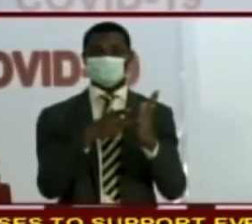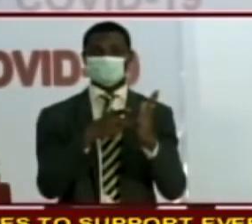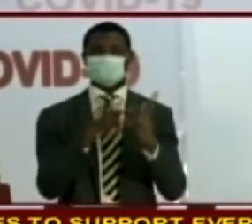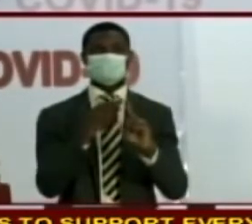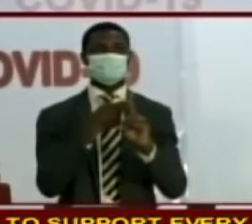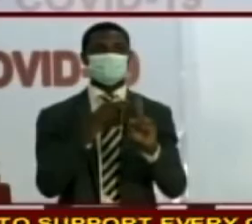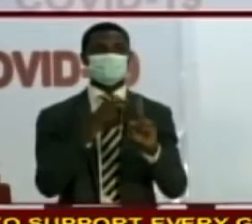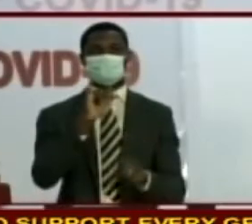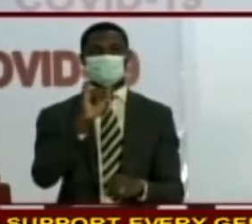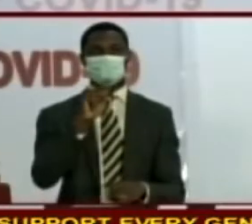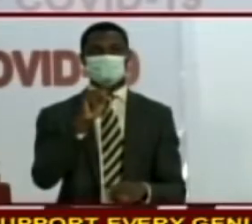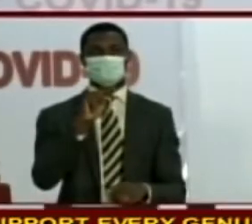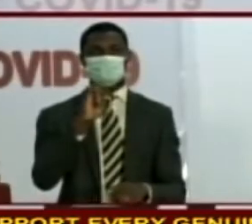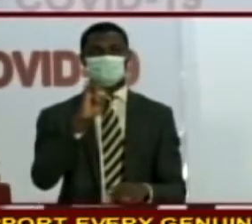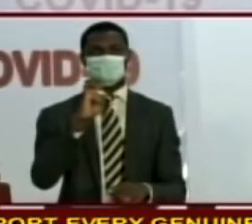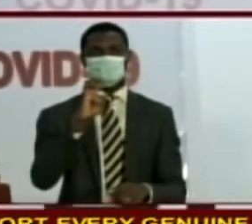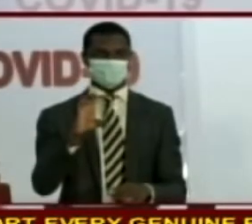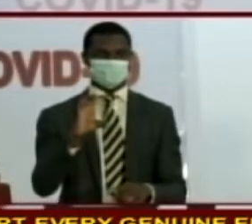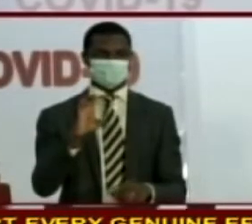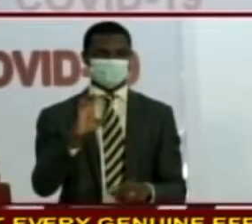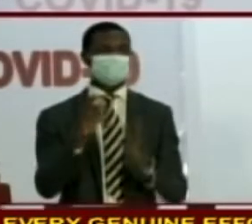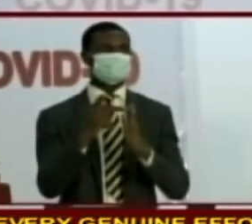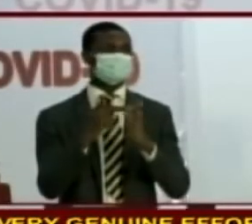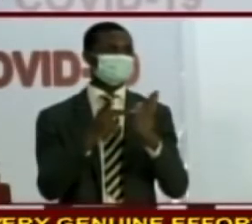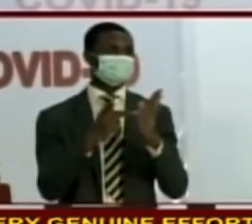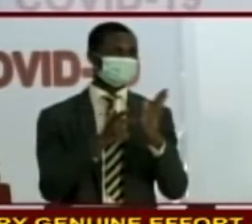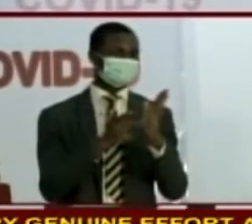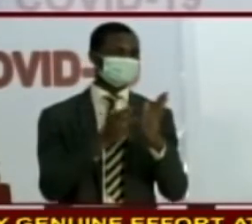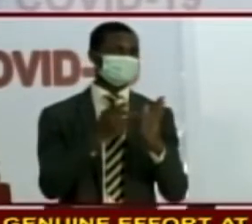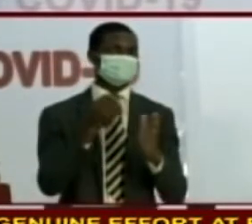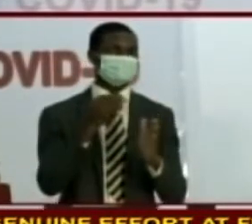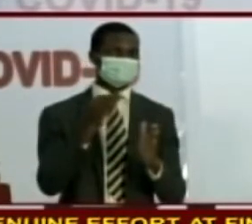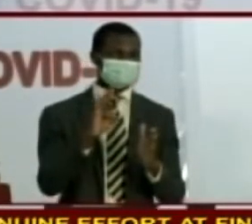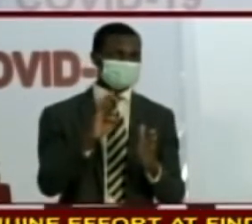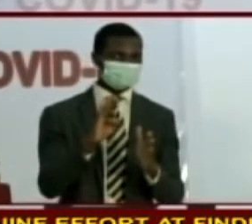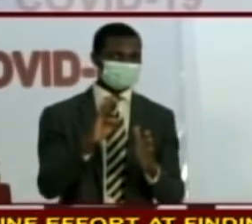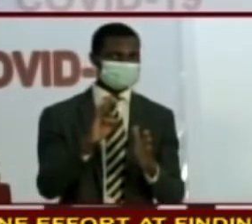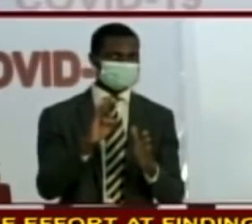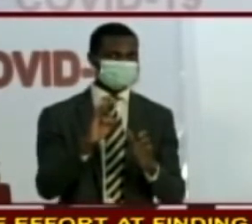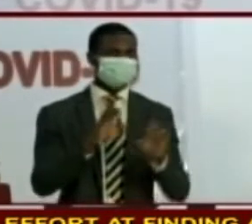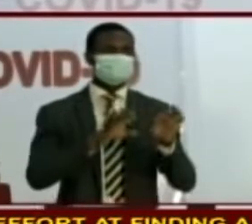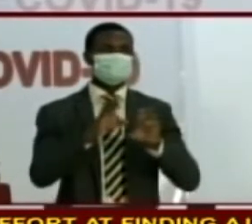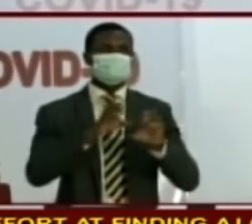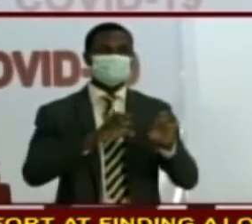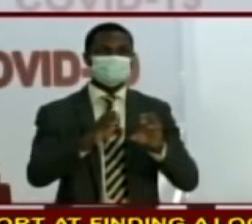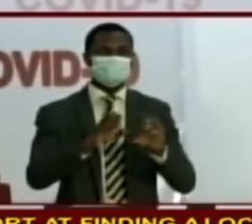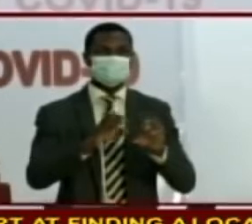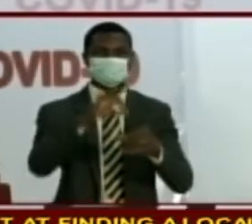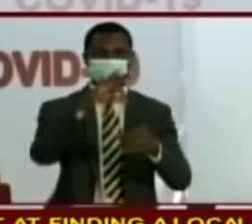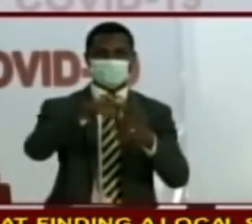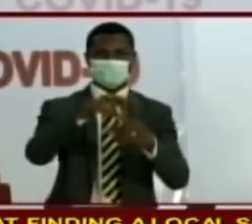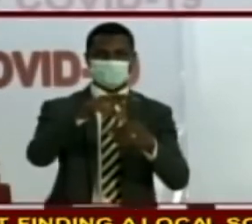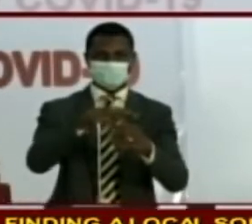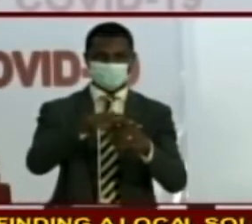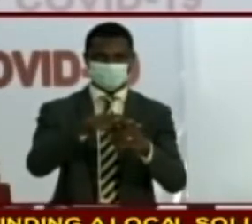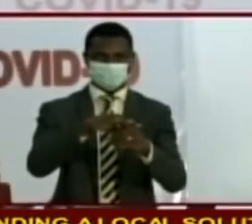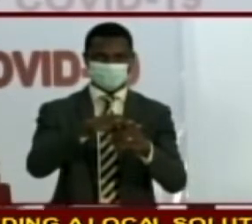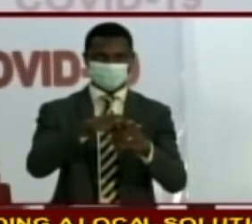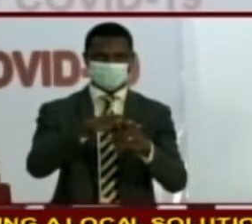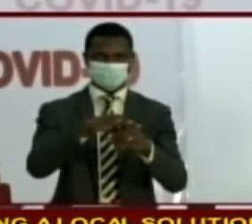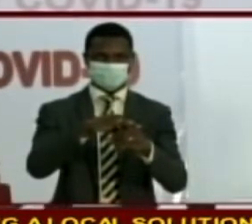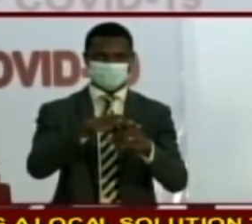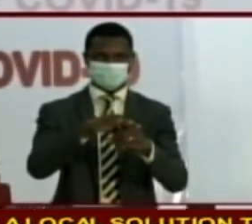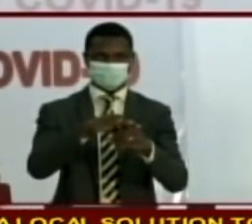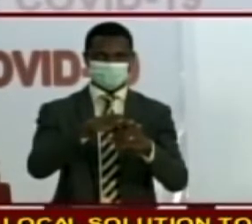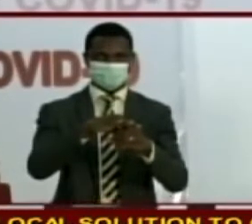electoral policy. They call it Policy on Conducting Elections in the Context of the COVID-19 Pandemic. So even INEC on its